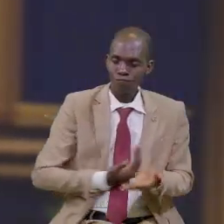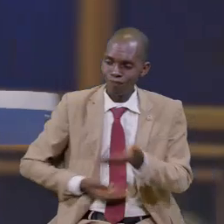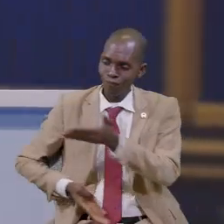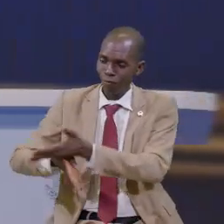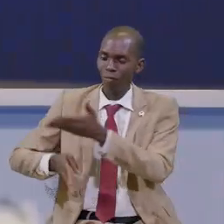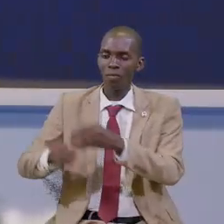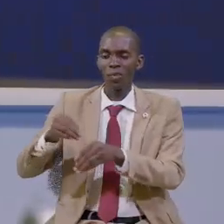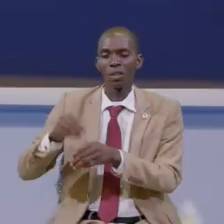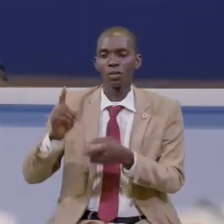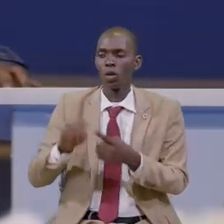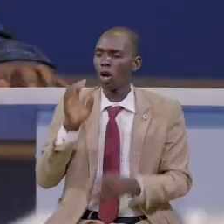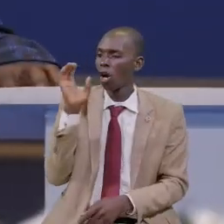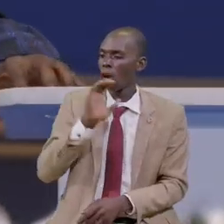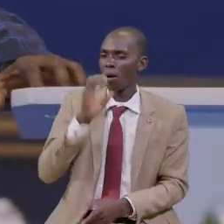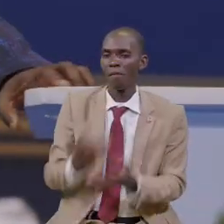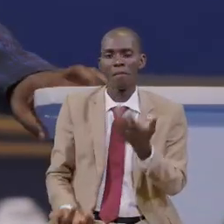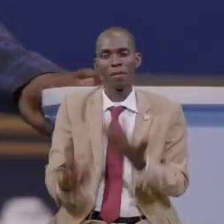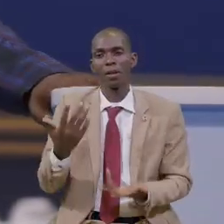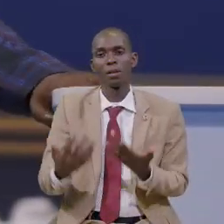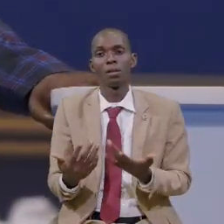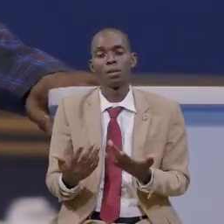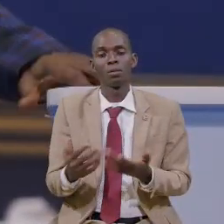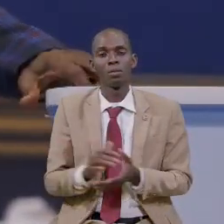fire. It says,